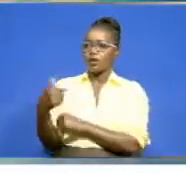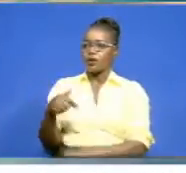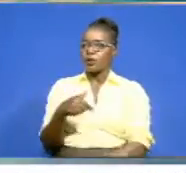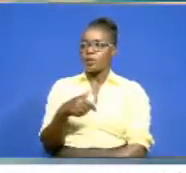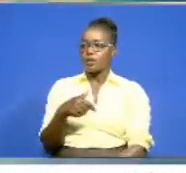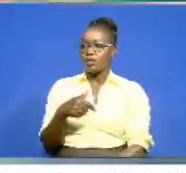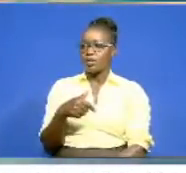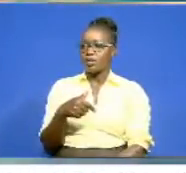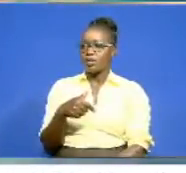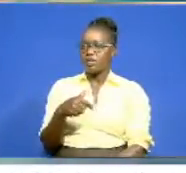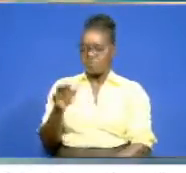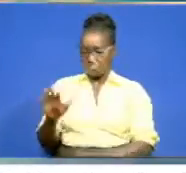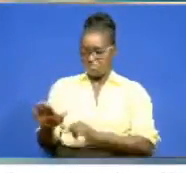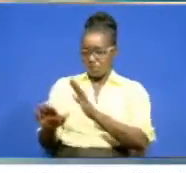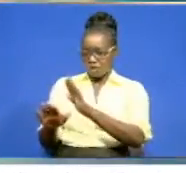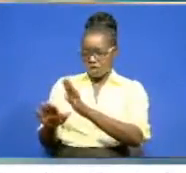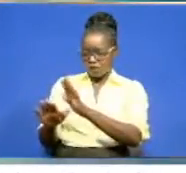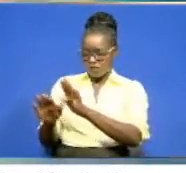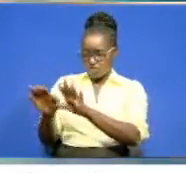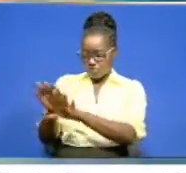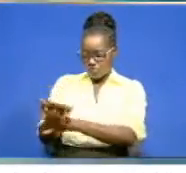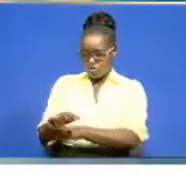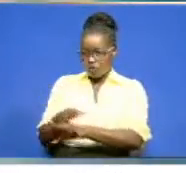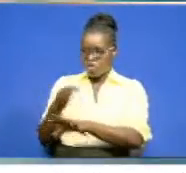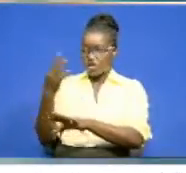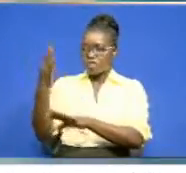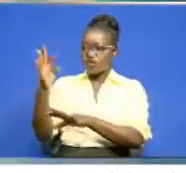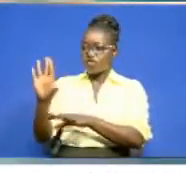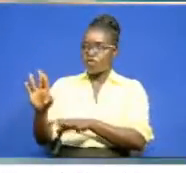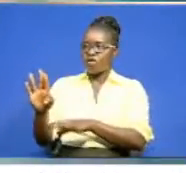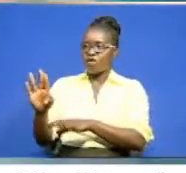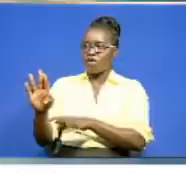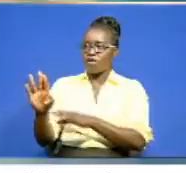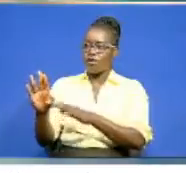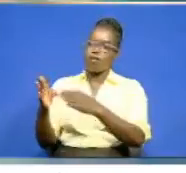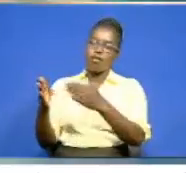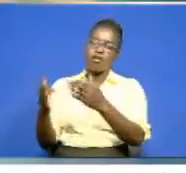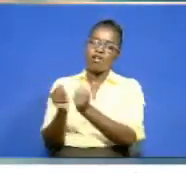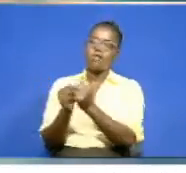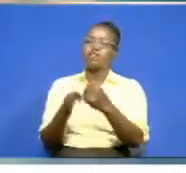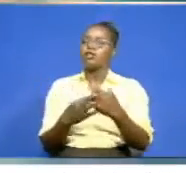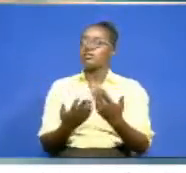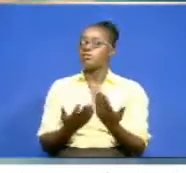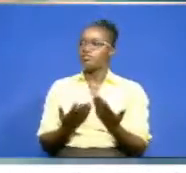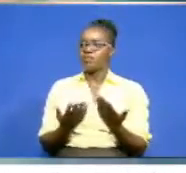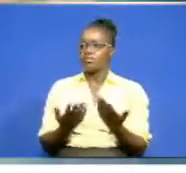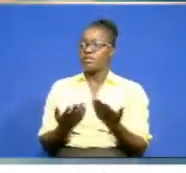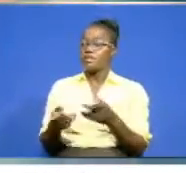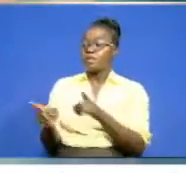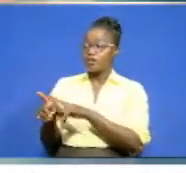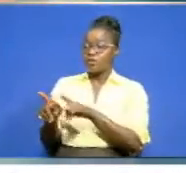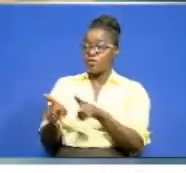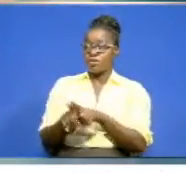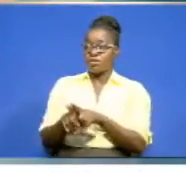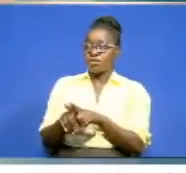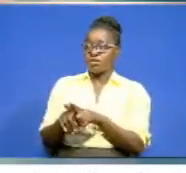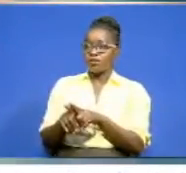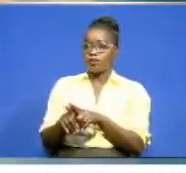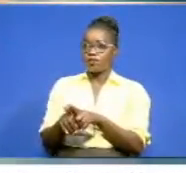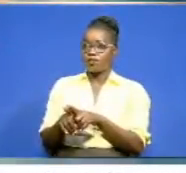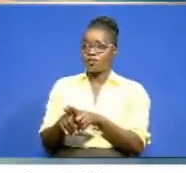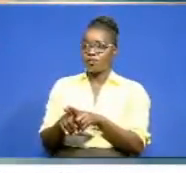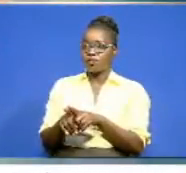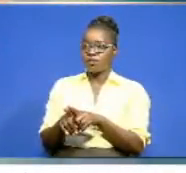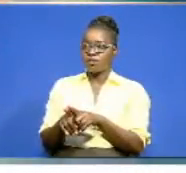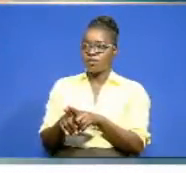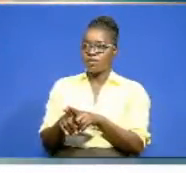we are making steps, mm-hmm. 34, 18. Mm-hmm. So, and again, seeing that we had, when